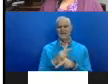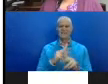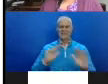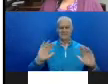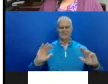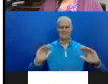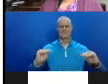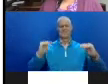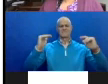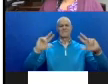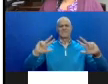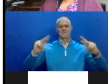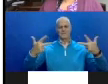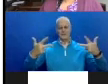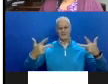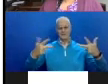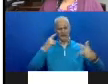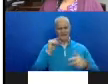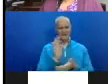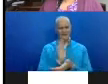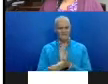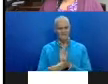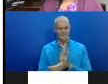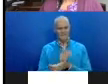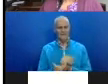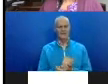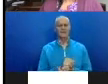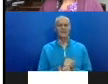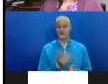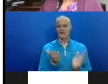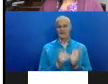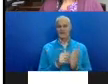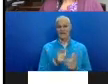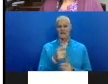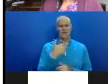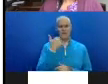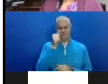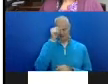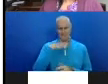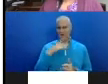So really, I think the film ends up, it was called A Better Man